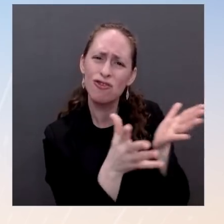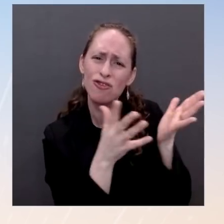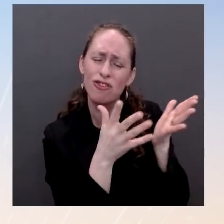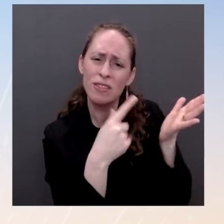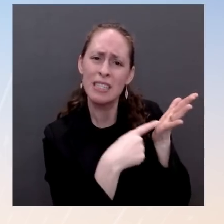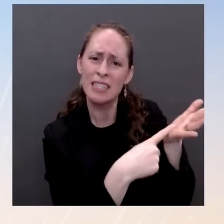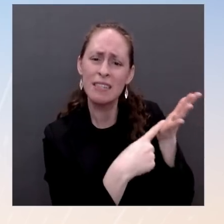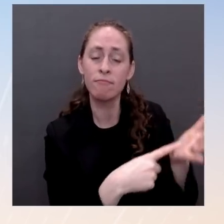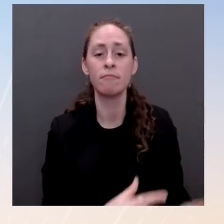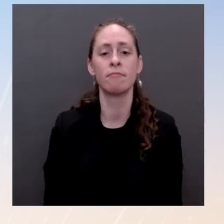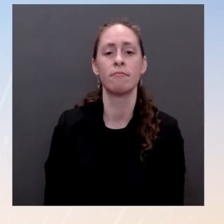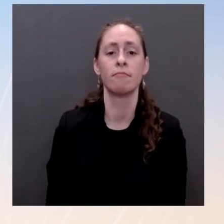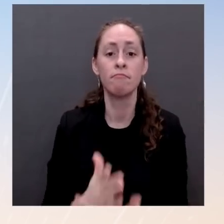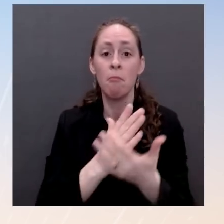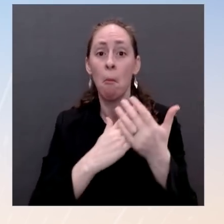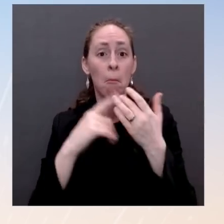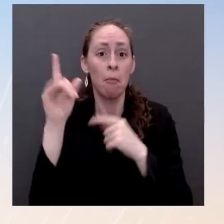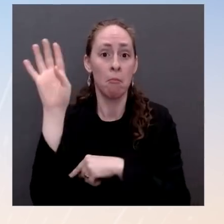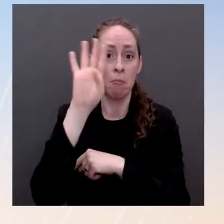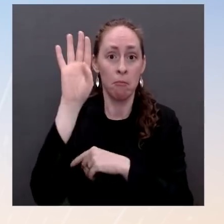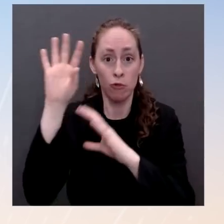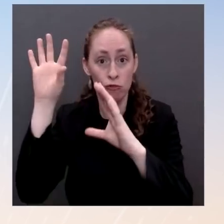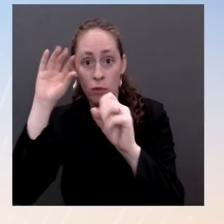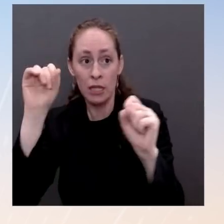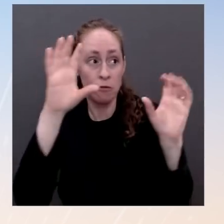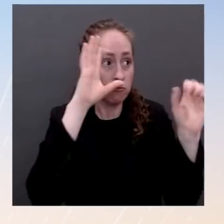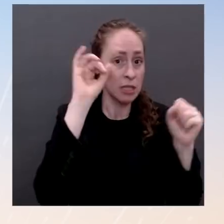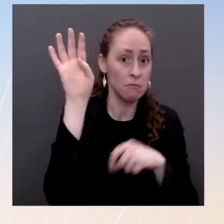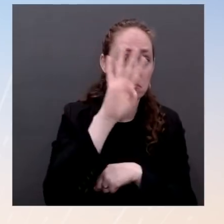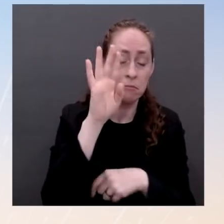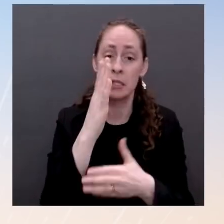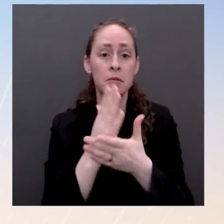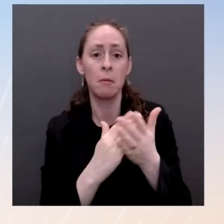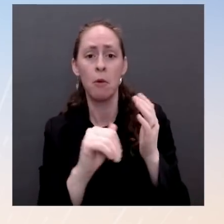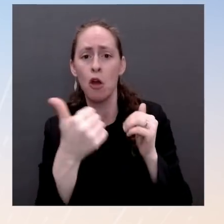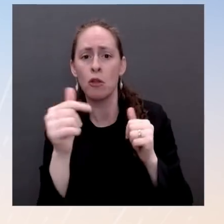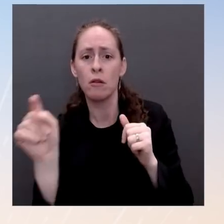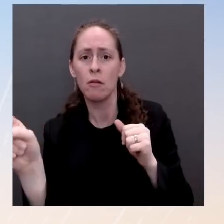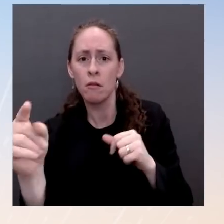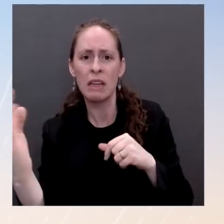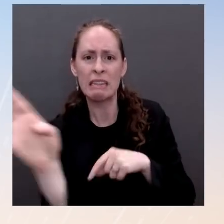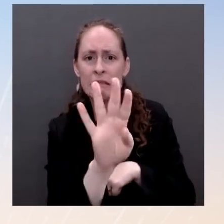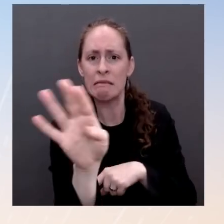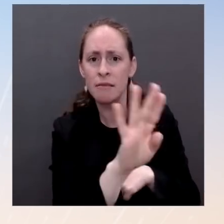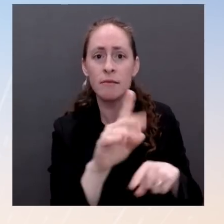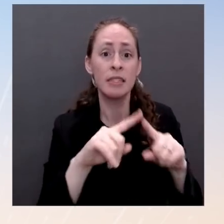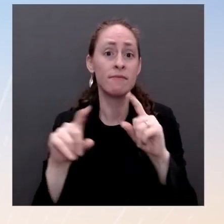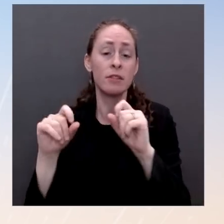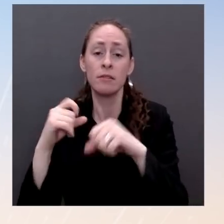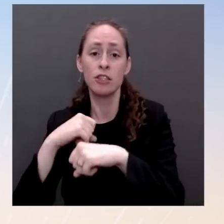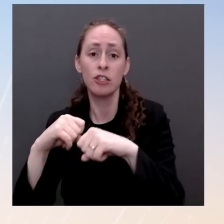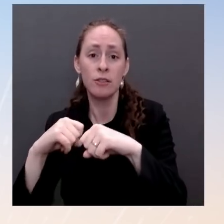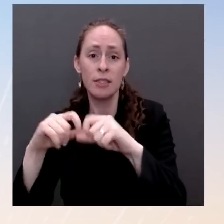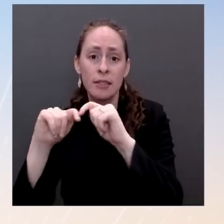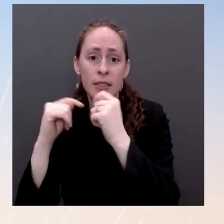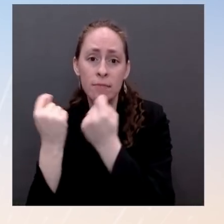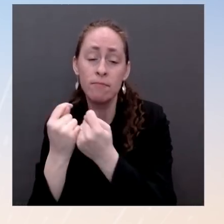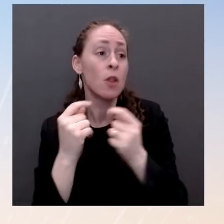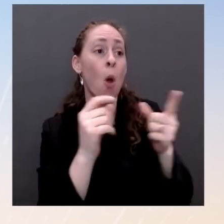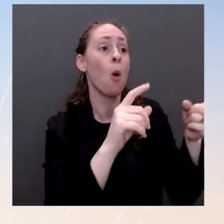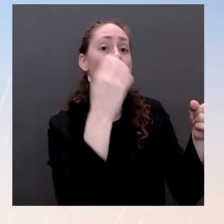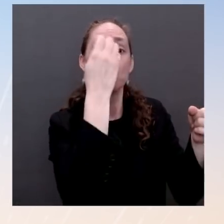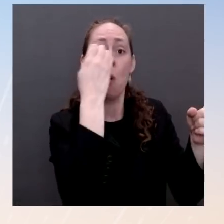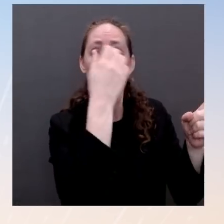team, and some of it will come from our European partners or NATO allies, who we remain in very close contact with. In terms